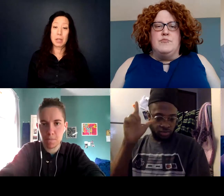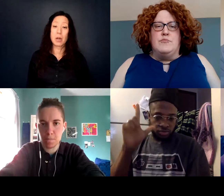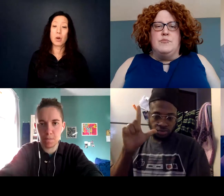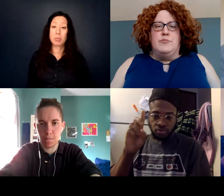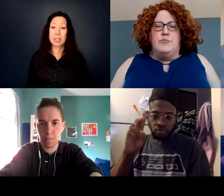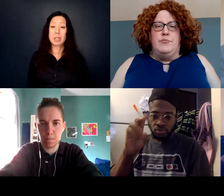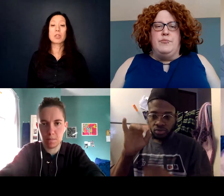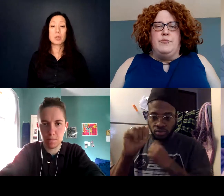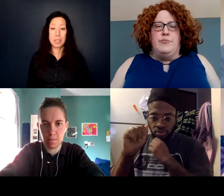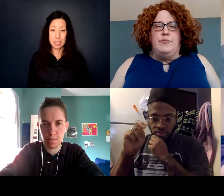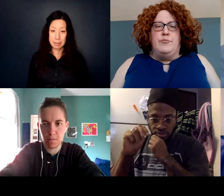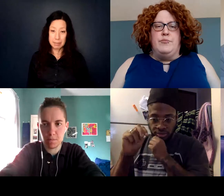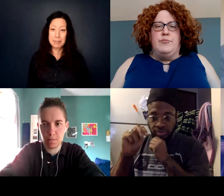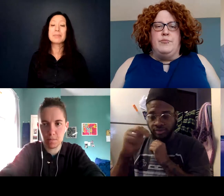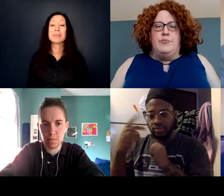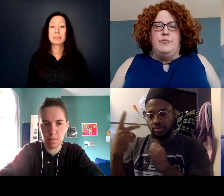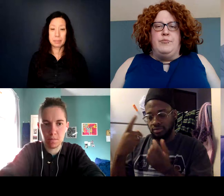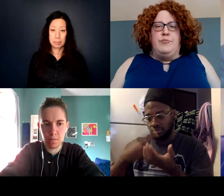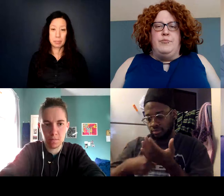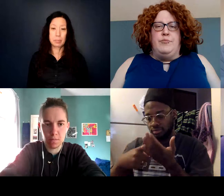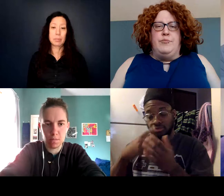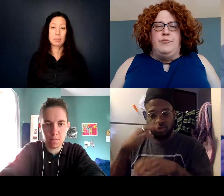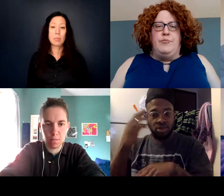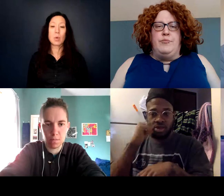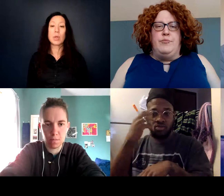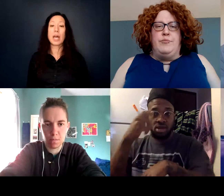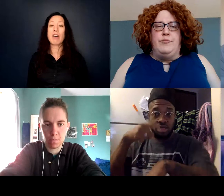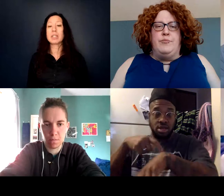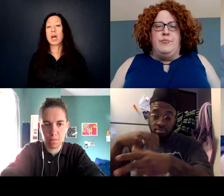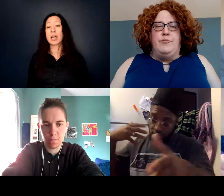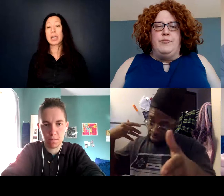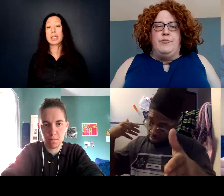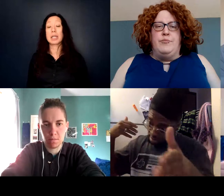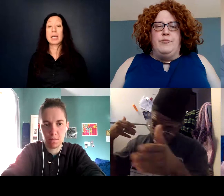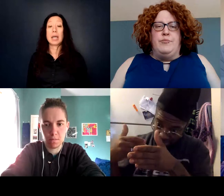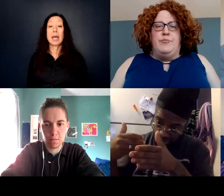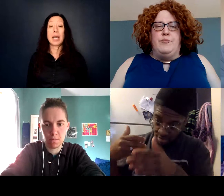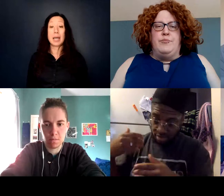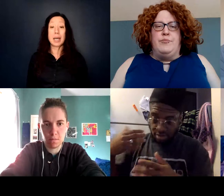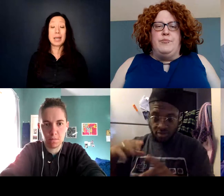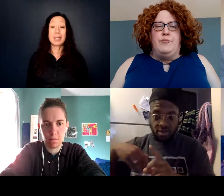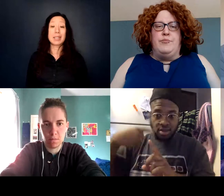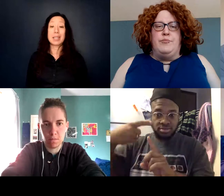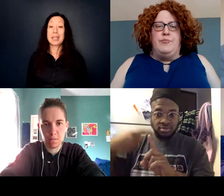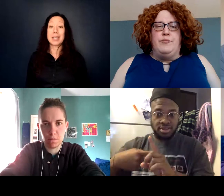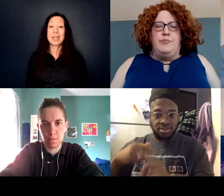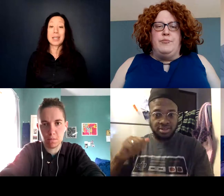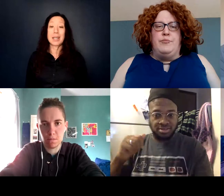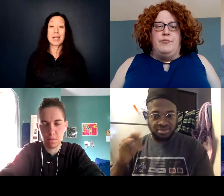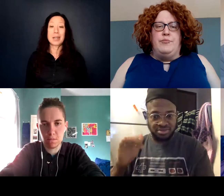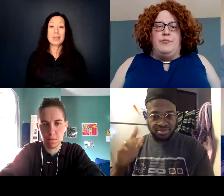Me and my co-presenter, Lucian, we have been talking,